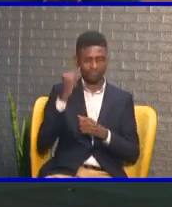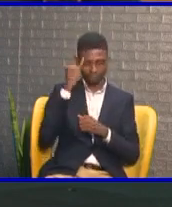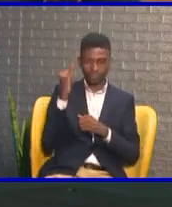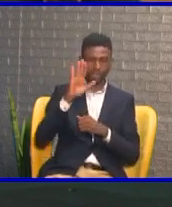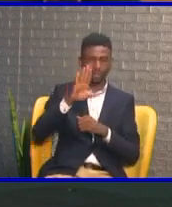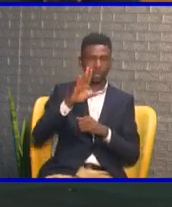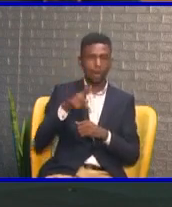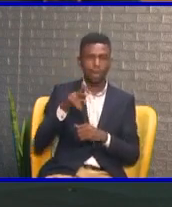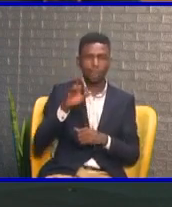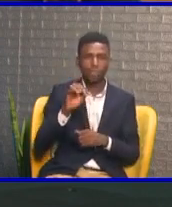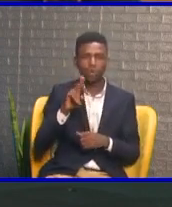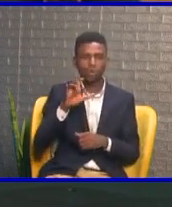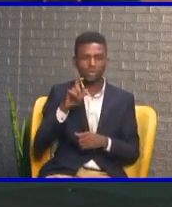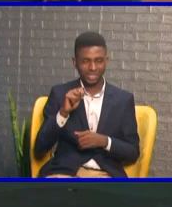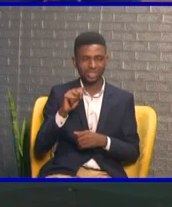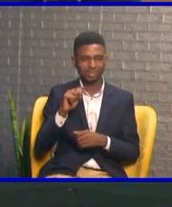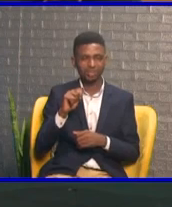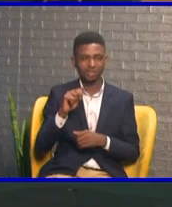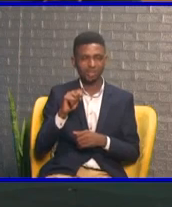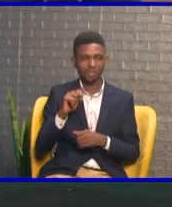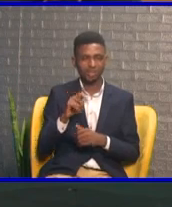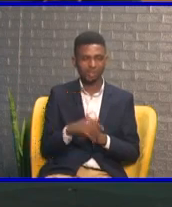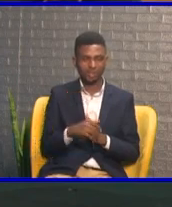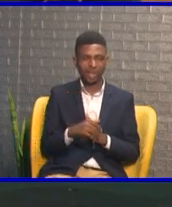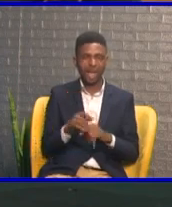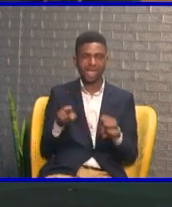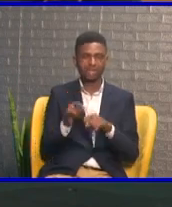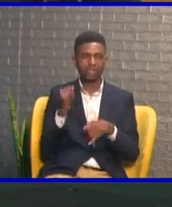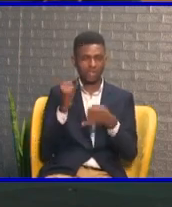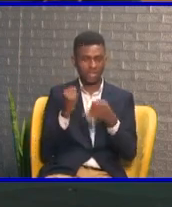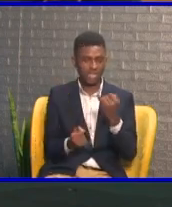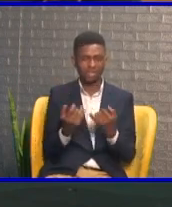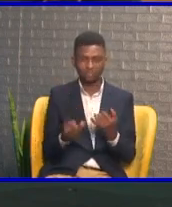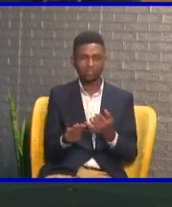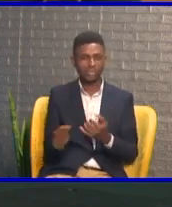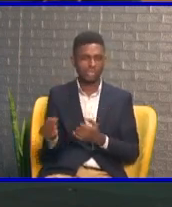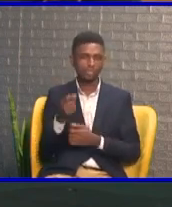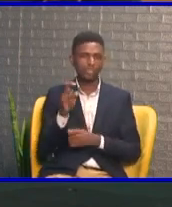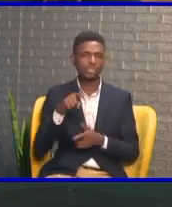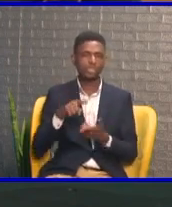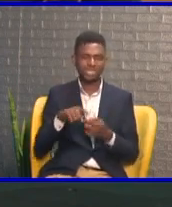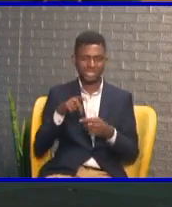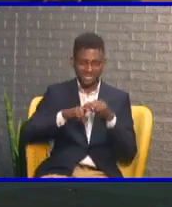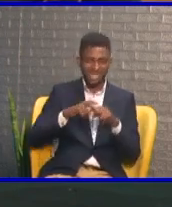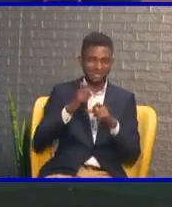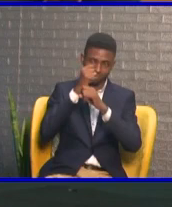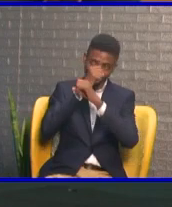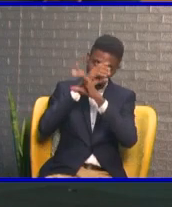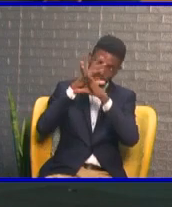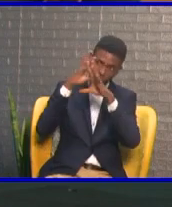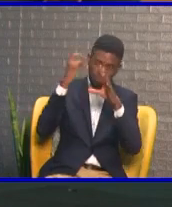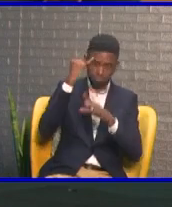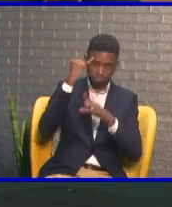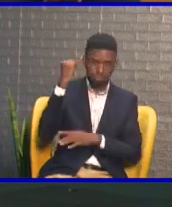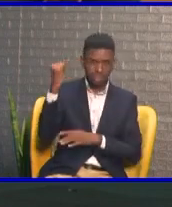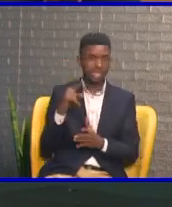product in its finished state. Imagine it. You have to sit down and imagine these things. Glory to God. This is work,